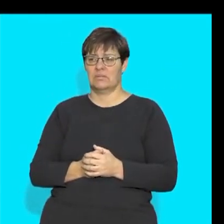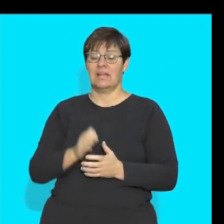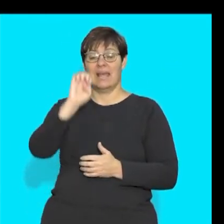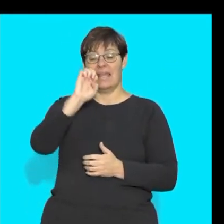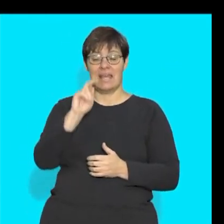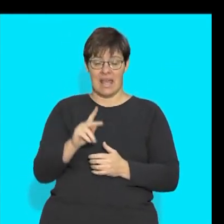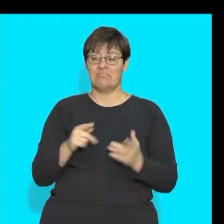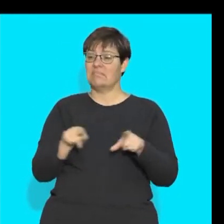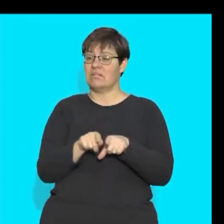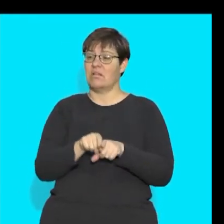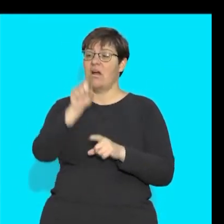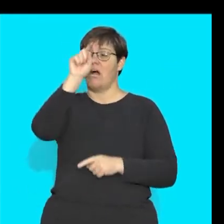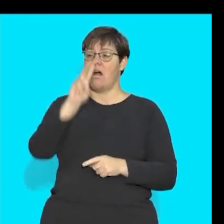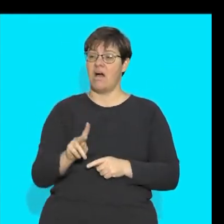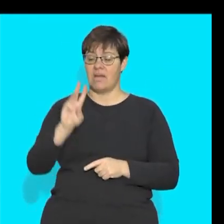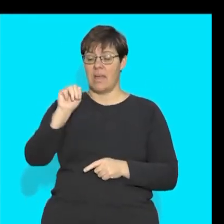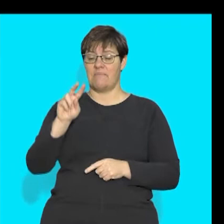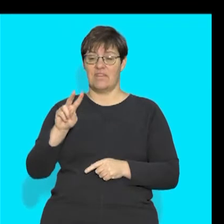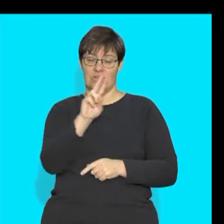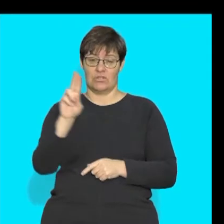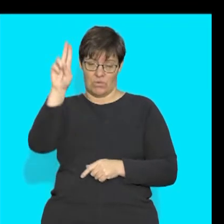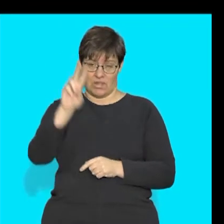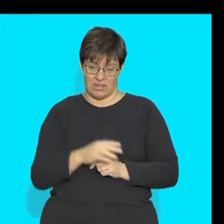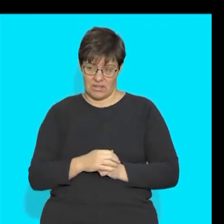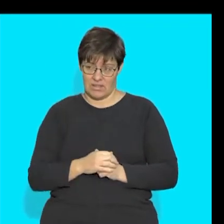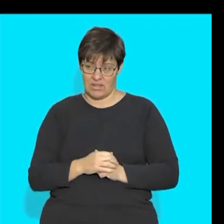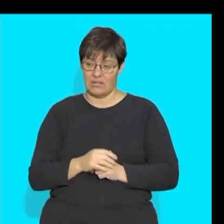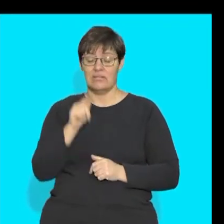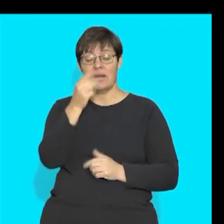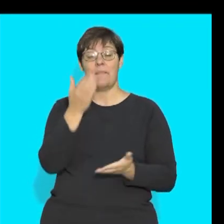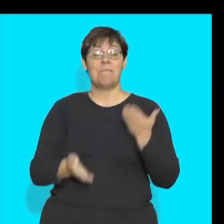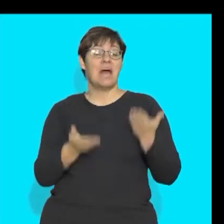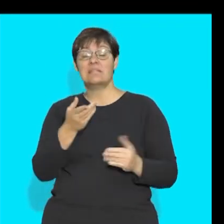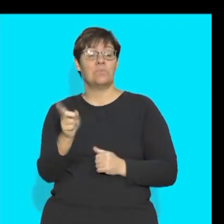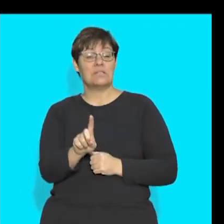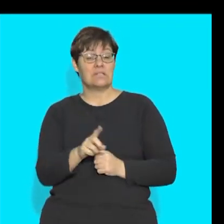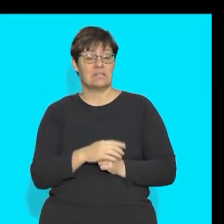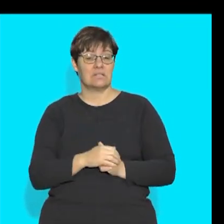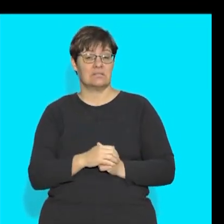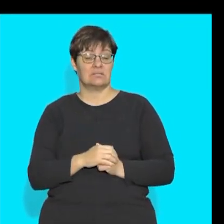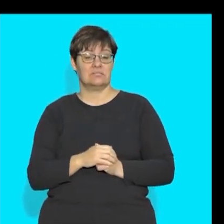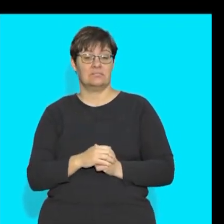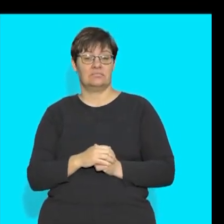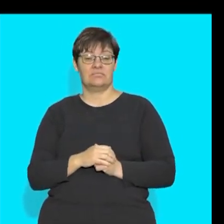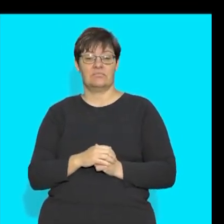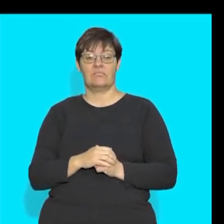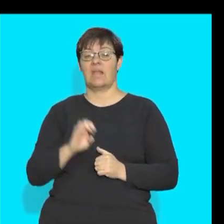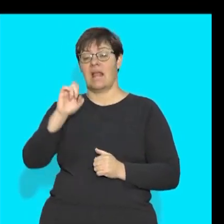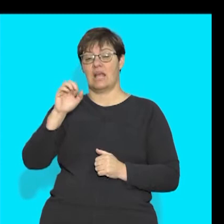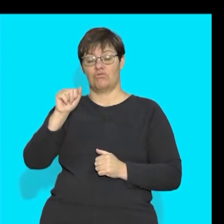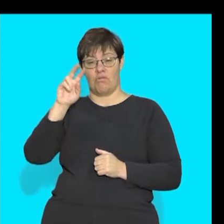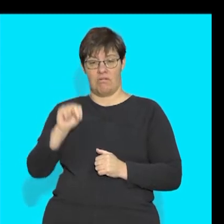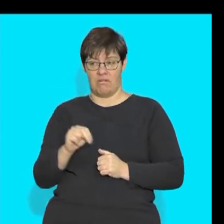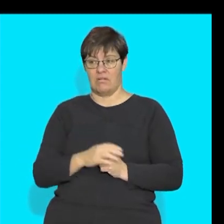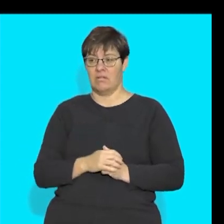EK, or half mv squared. This mass is always the mass of an